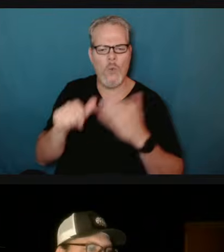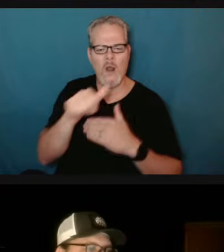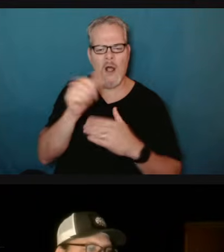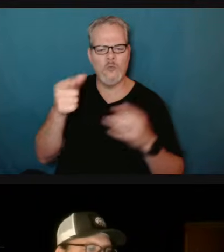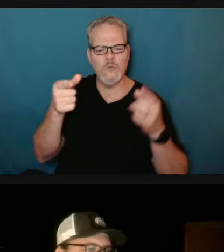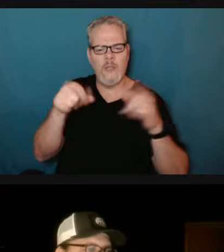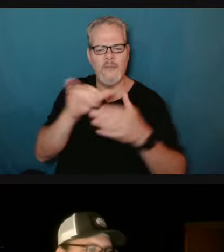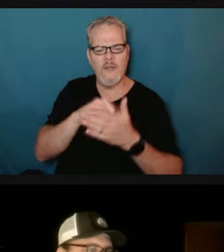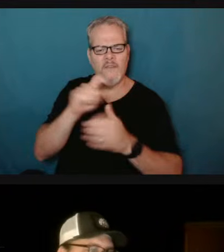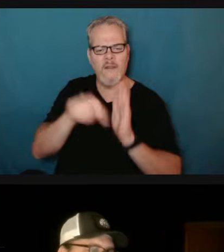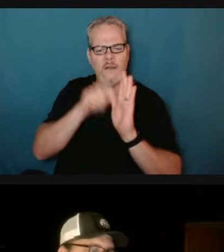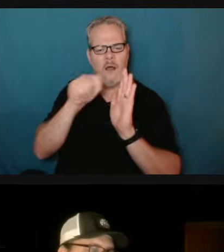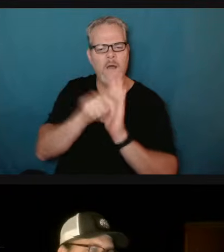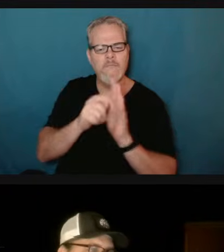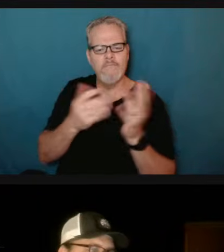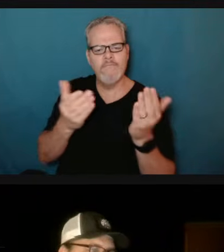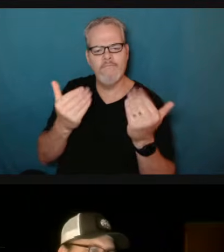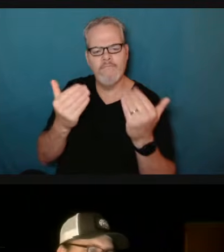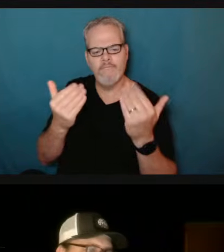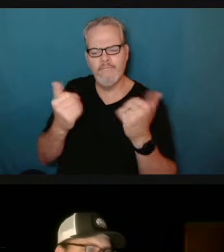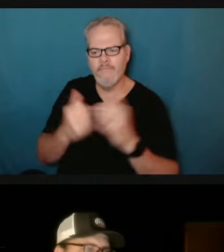2018?